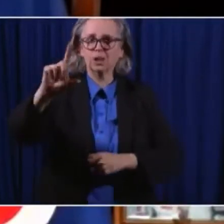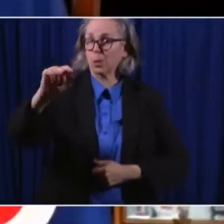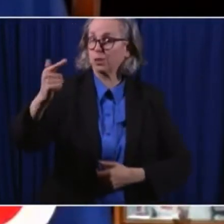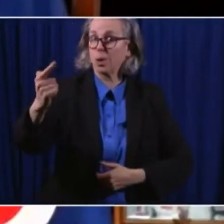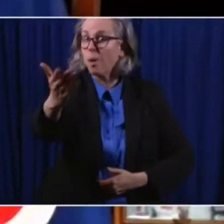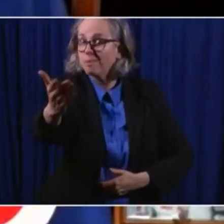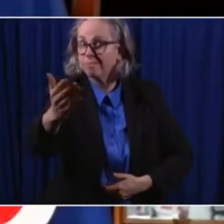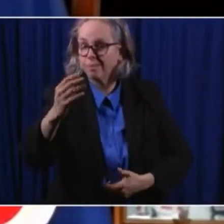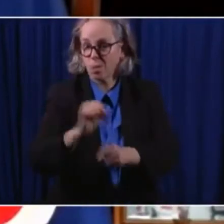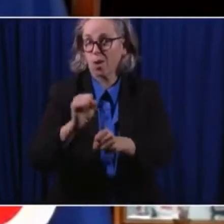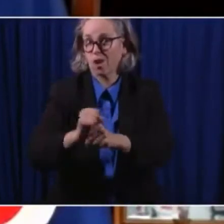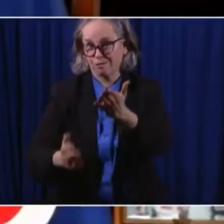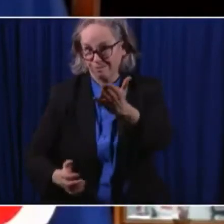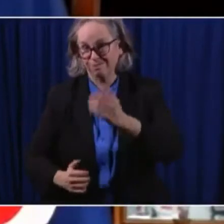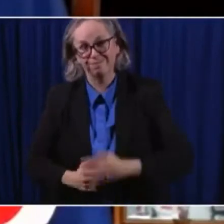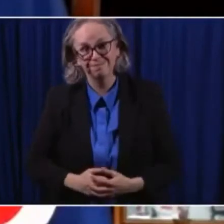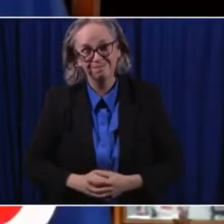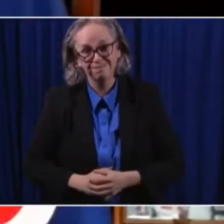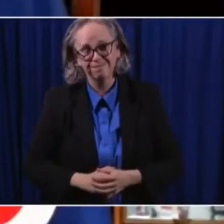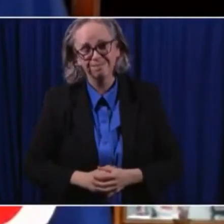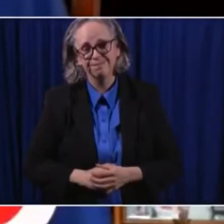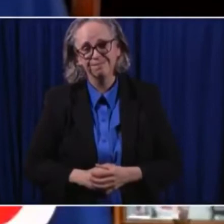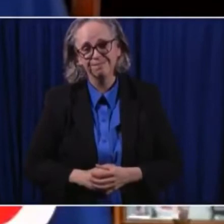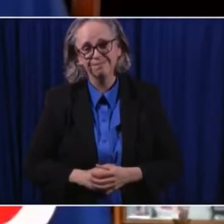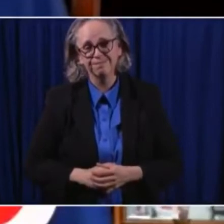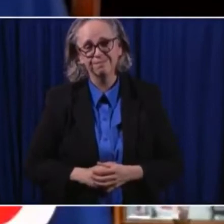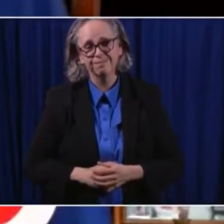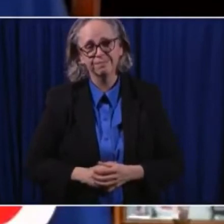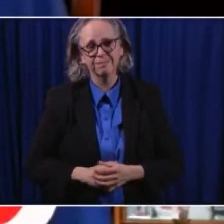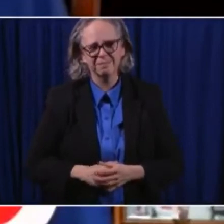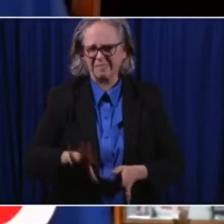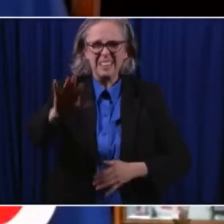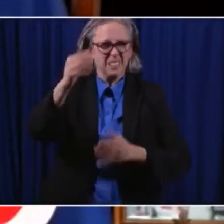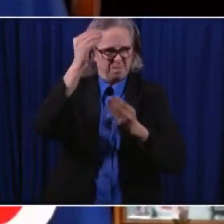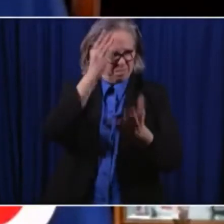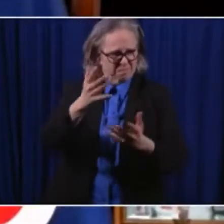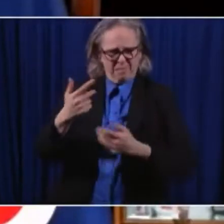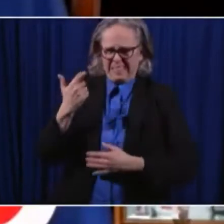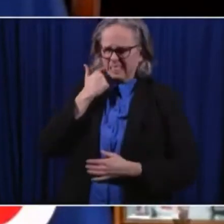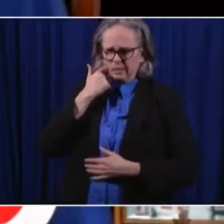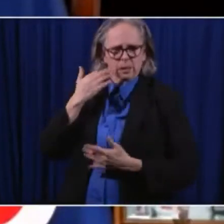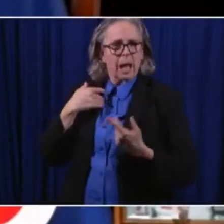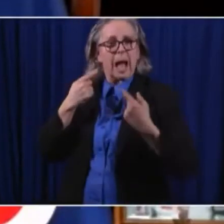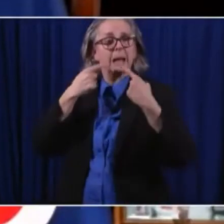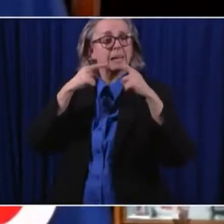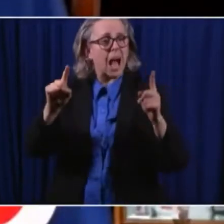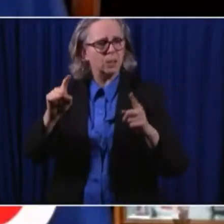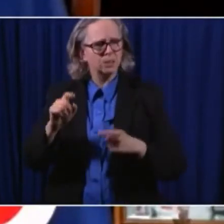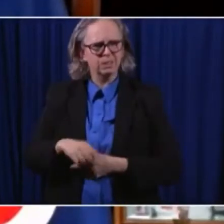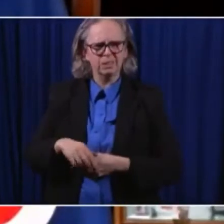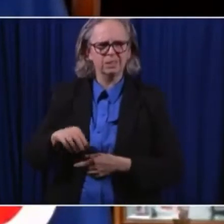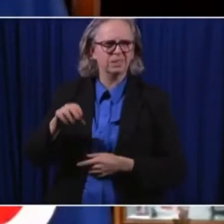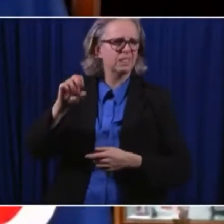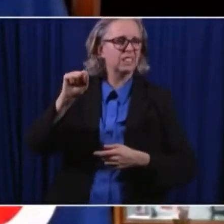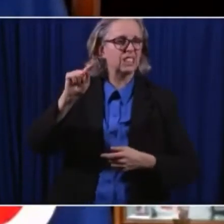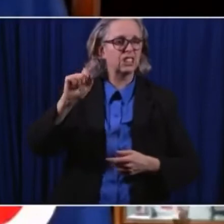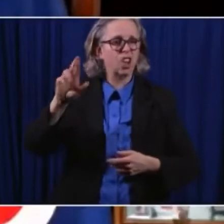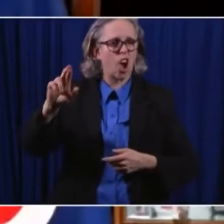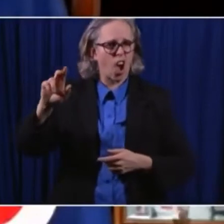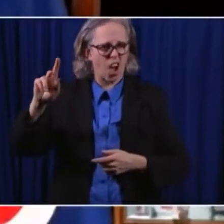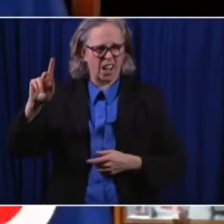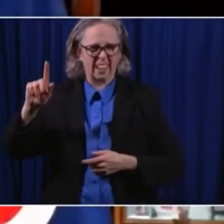that digital divide. We announced the project, the test project with Starlink, which can maybe help us hit the